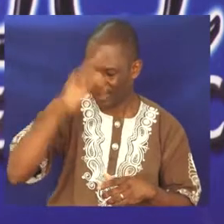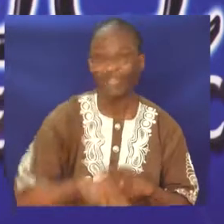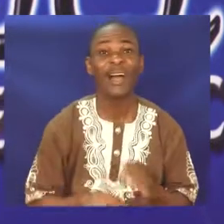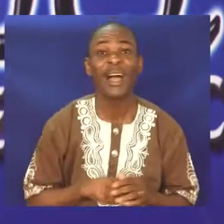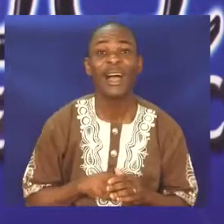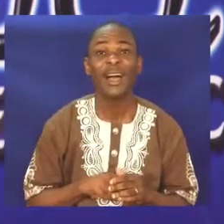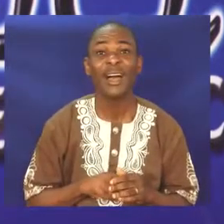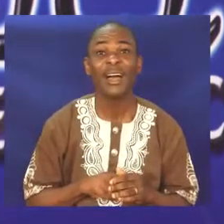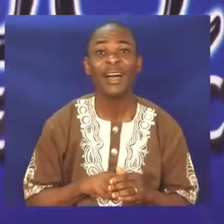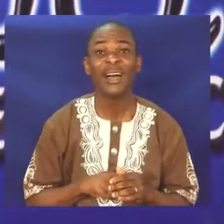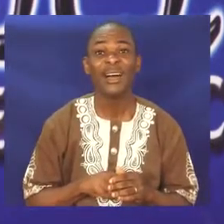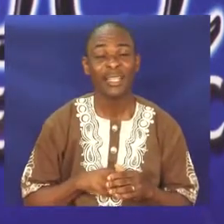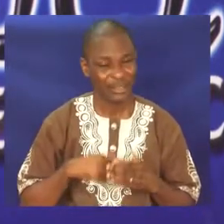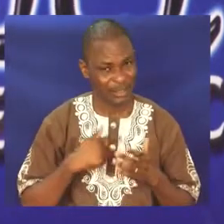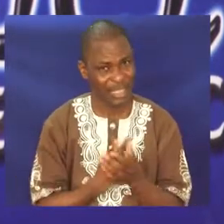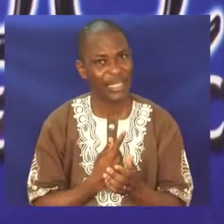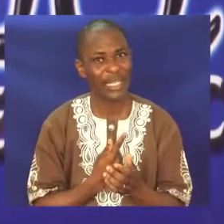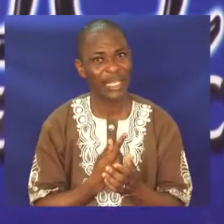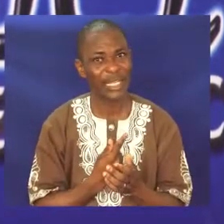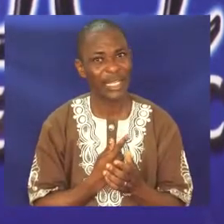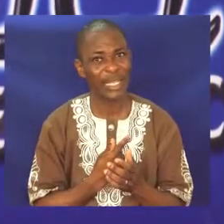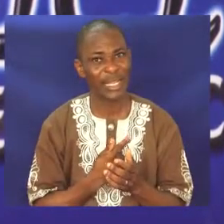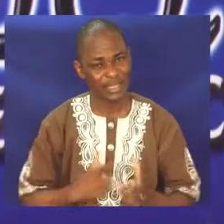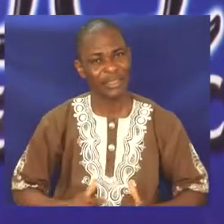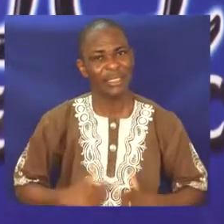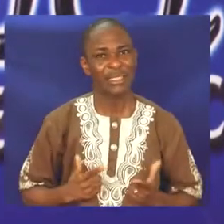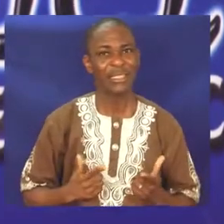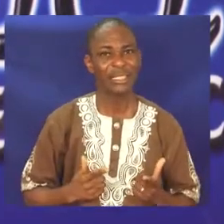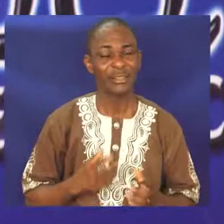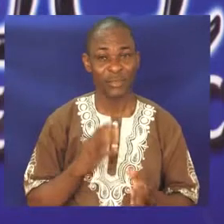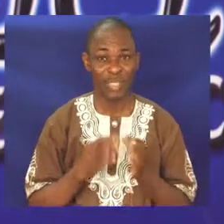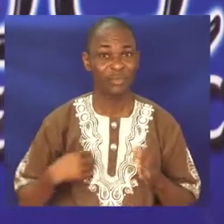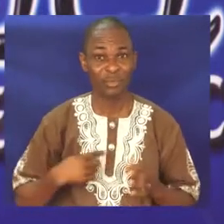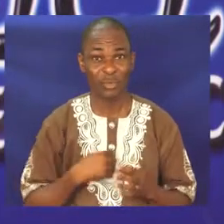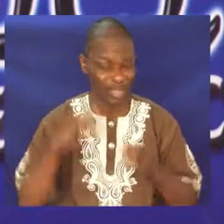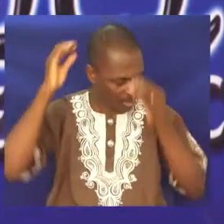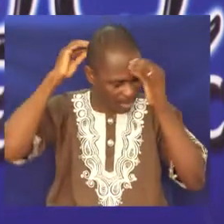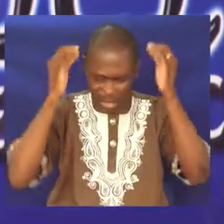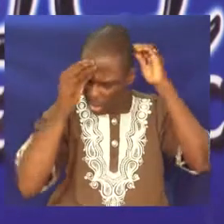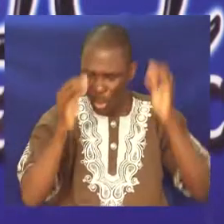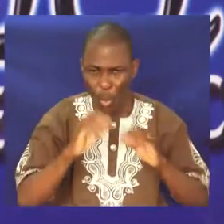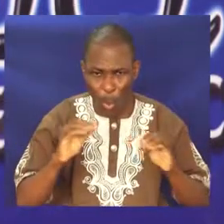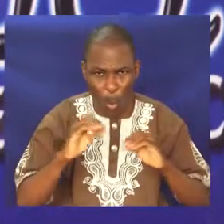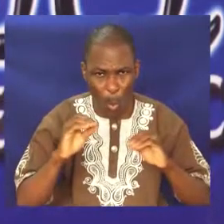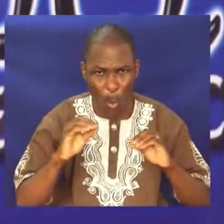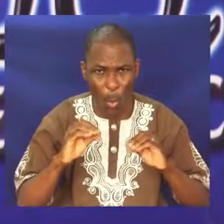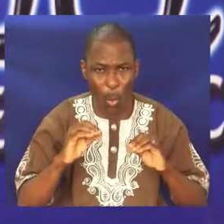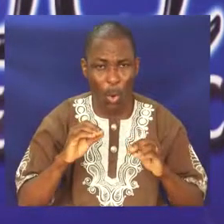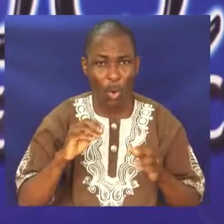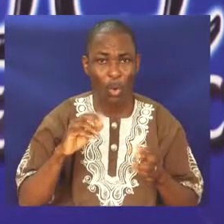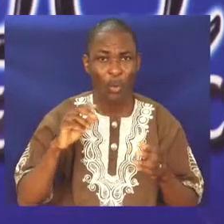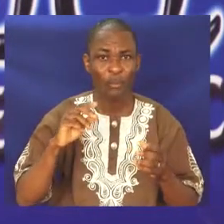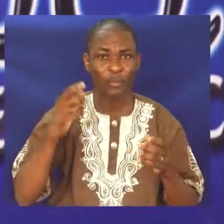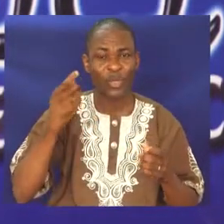Now say, I'm free, and free, sir, dear, we say more. A bimber call, ama, a bim, a ba. Baby, a dinner, and a big